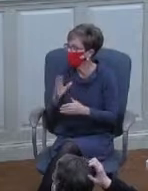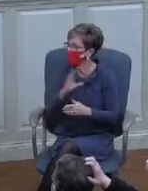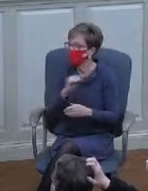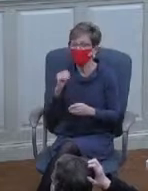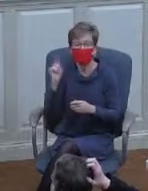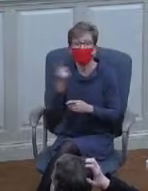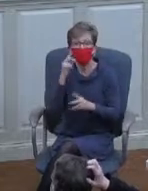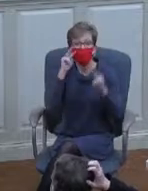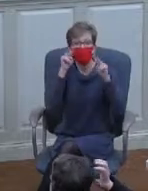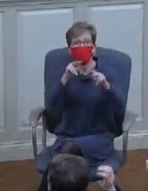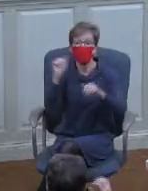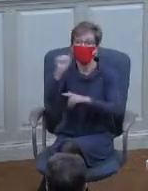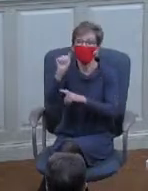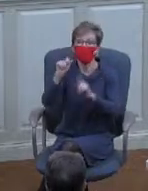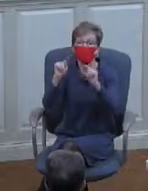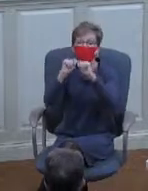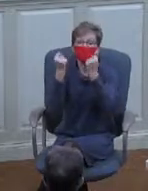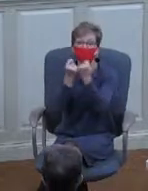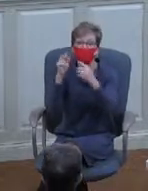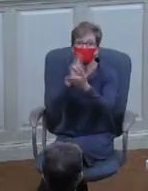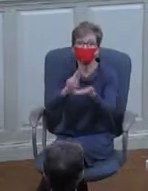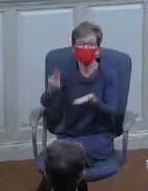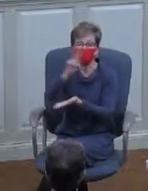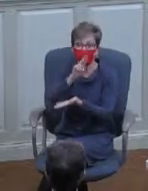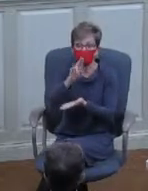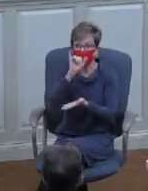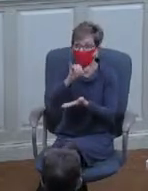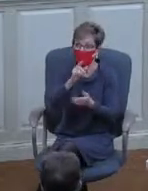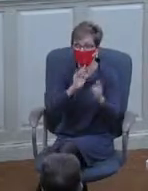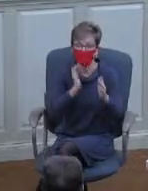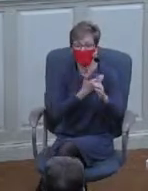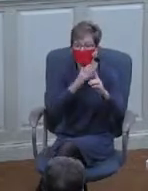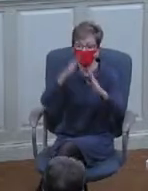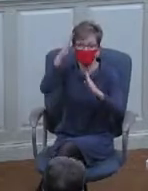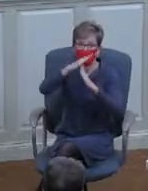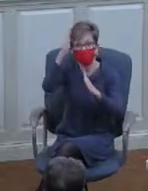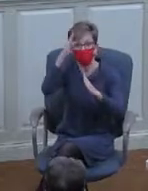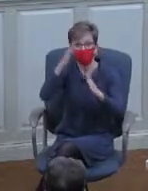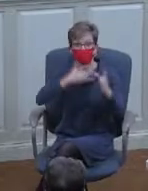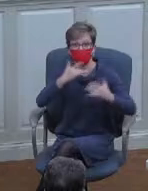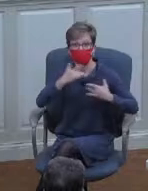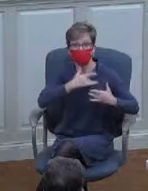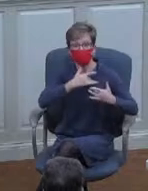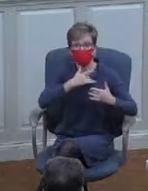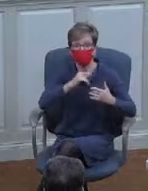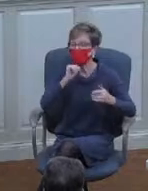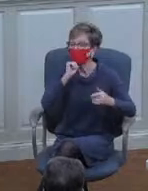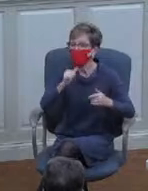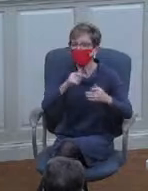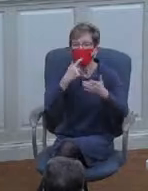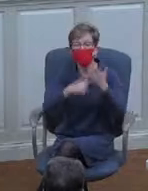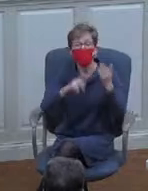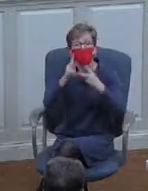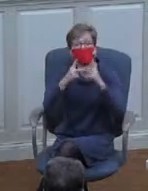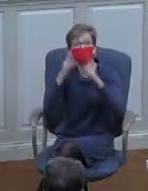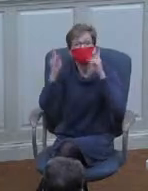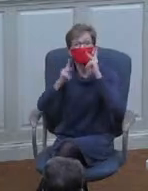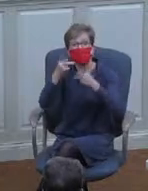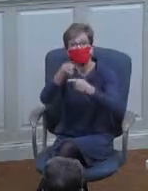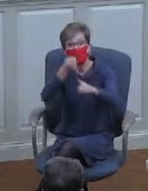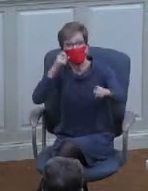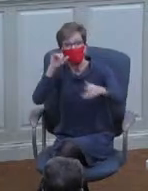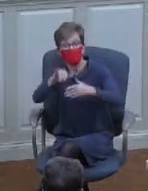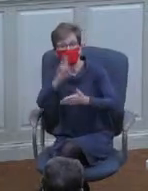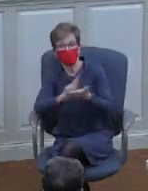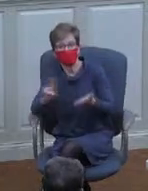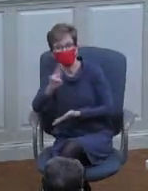teams than the quality and substance of their products, educated students.